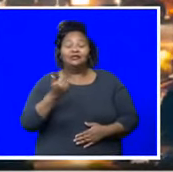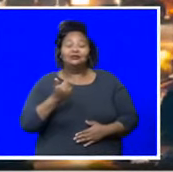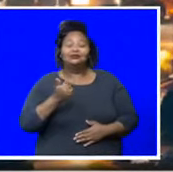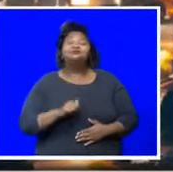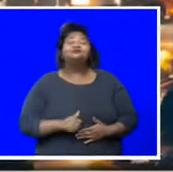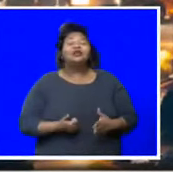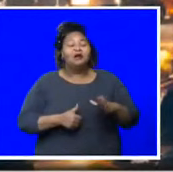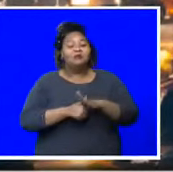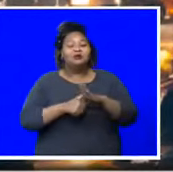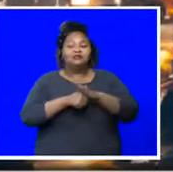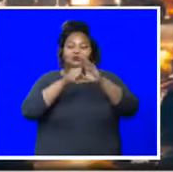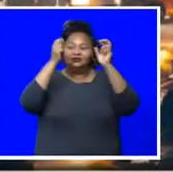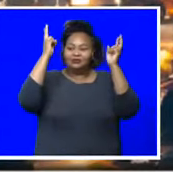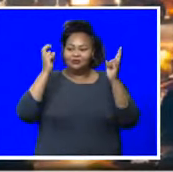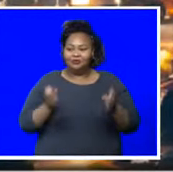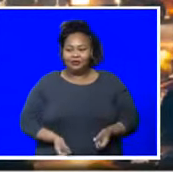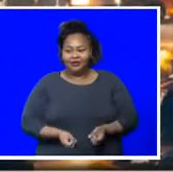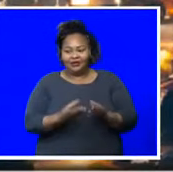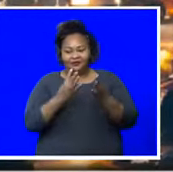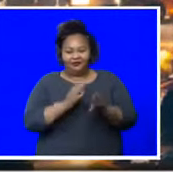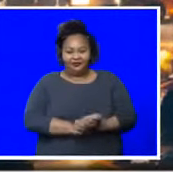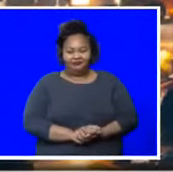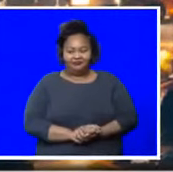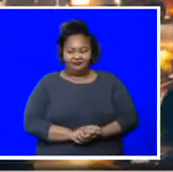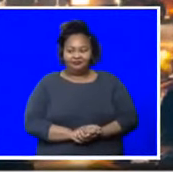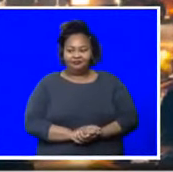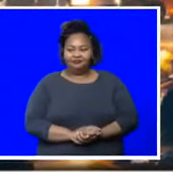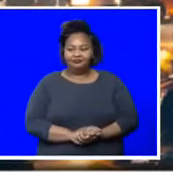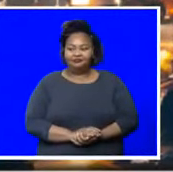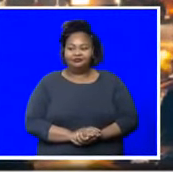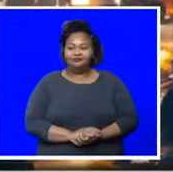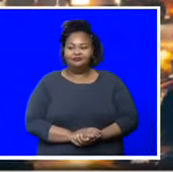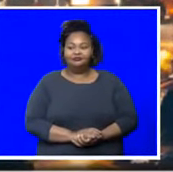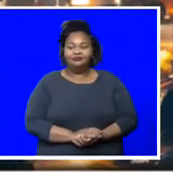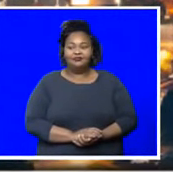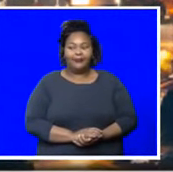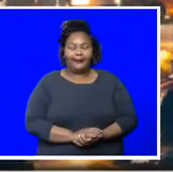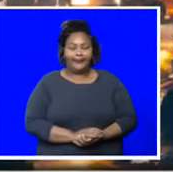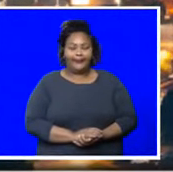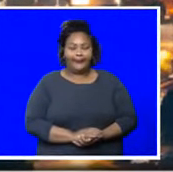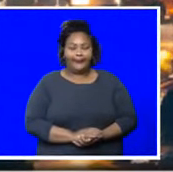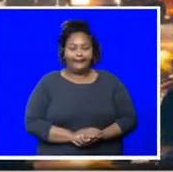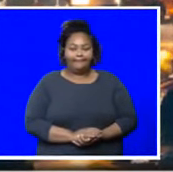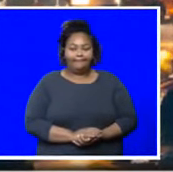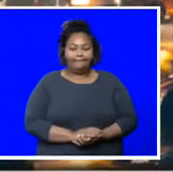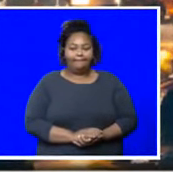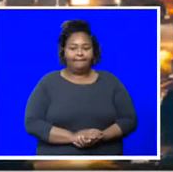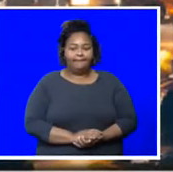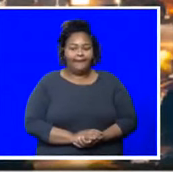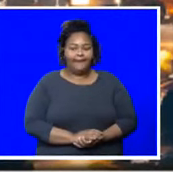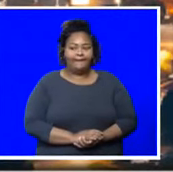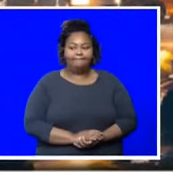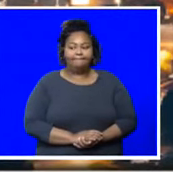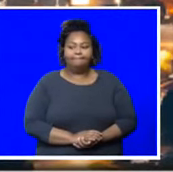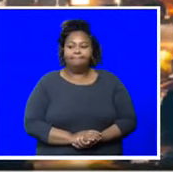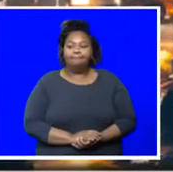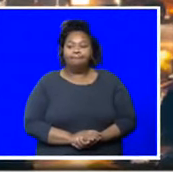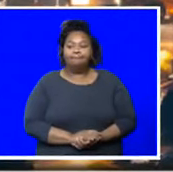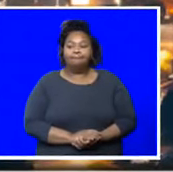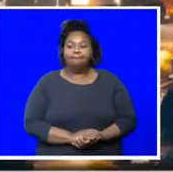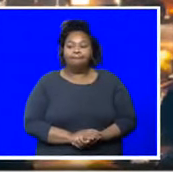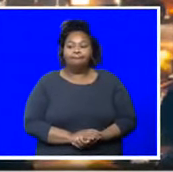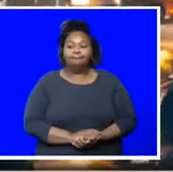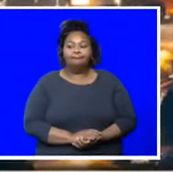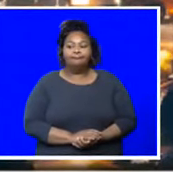sibuka samaSwati lamelibethe wangengisane boya kwancongane ngihambisana namaxabiso wakangambule asivele ke singene kidongwane lomuhle sitawucala sikuthi